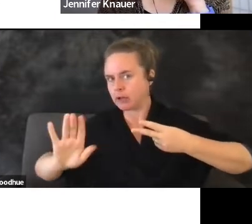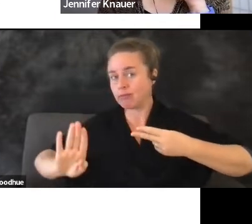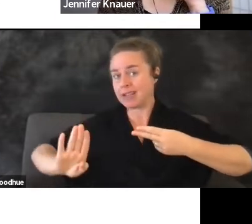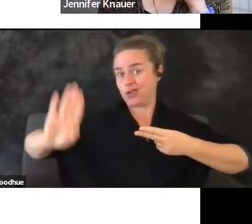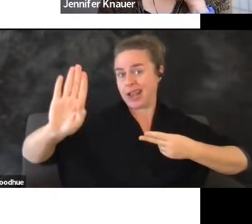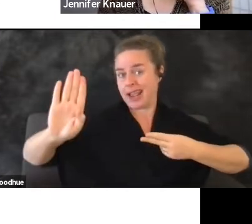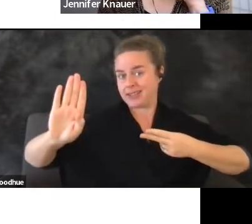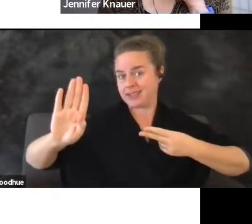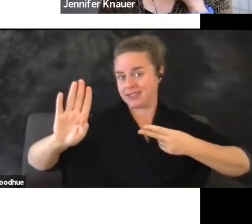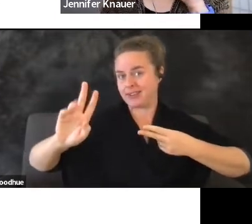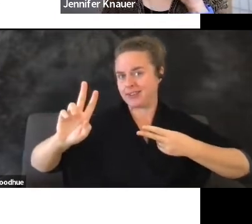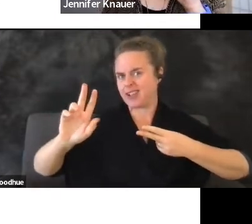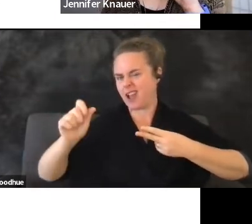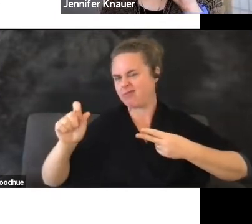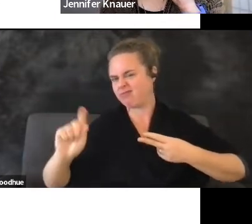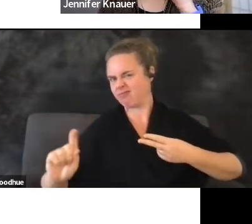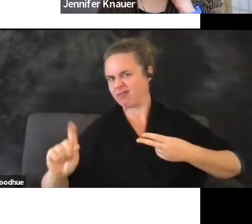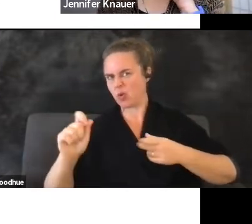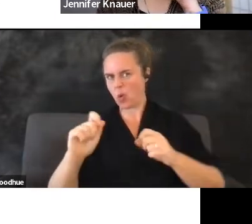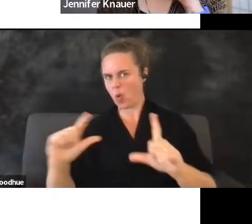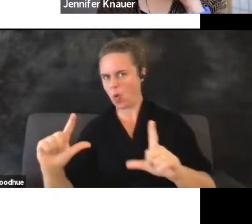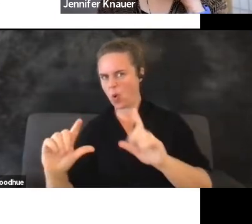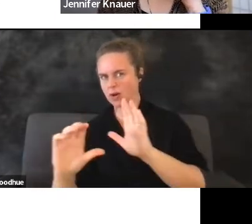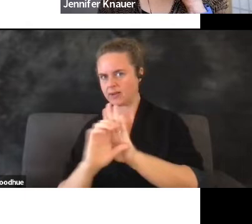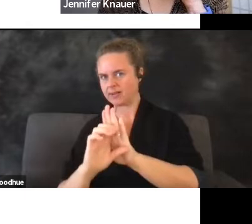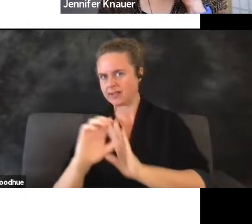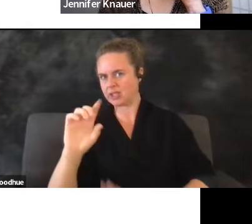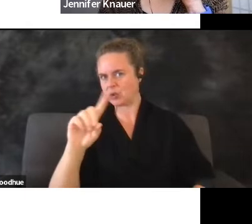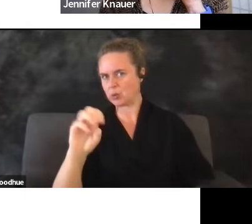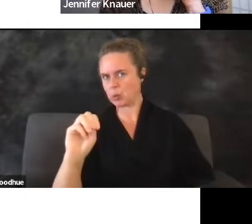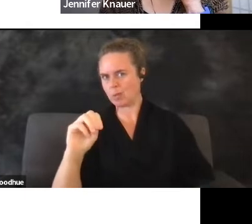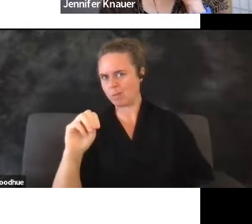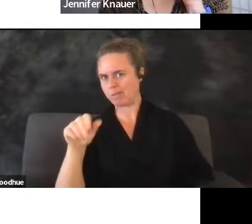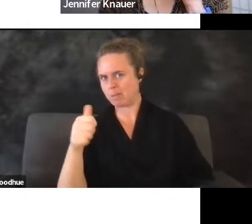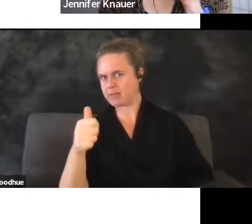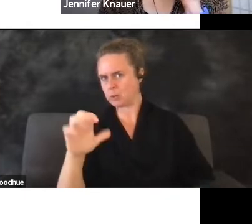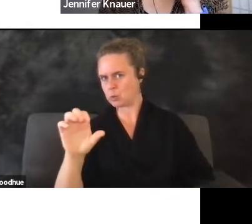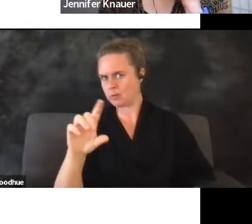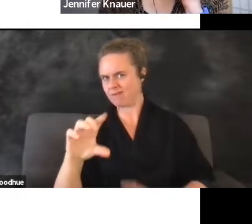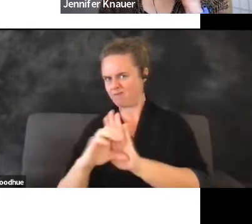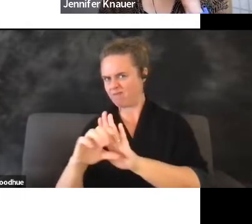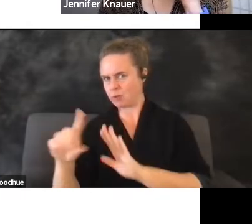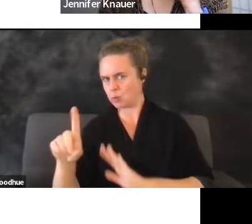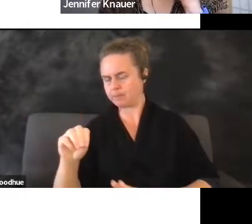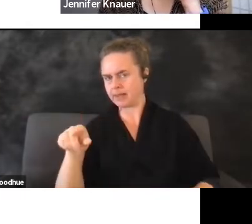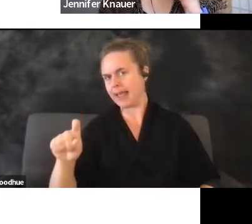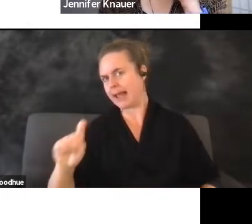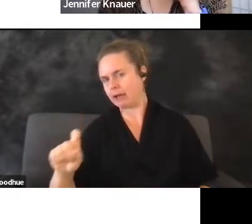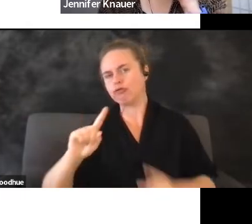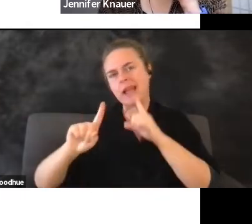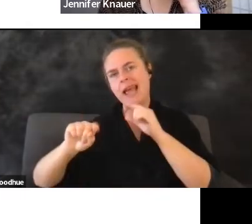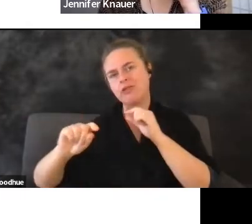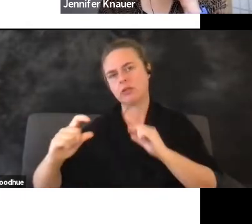find that under, just jiggle your mouse over your Zoom screen. You'll find a reactions tab, or you can put it in the chat.